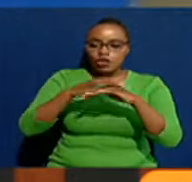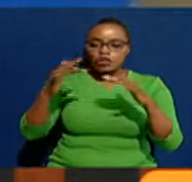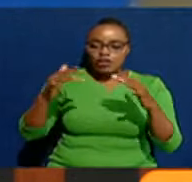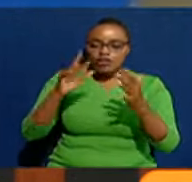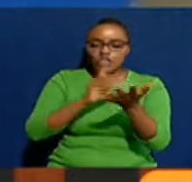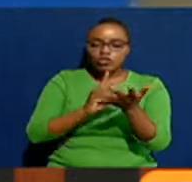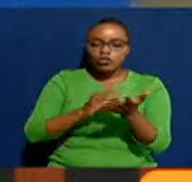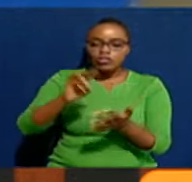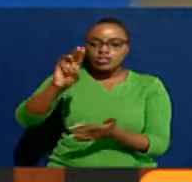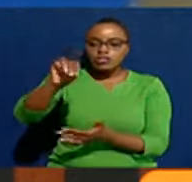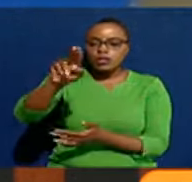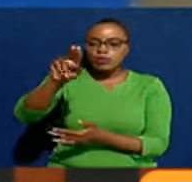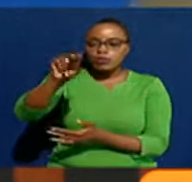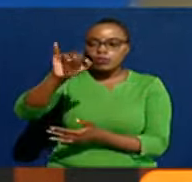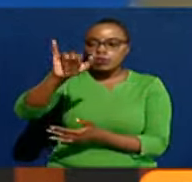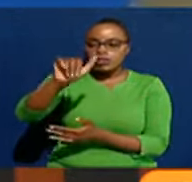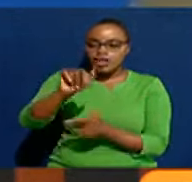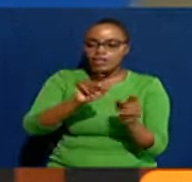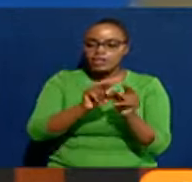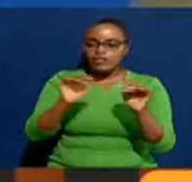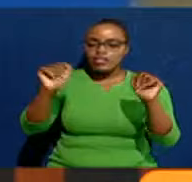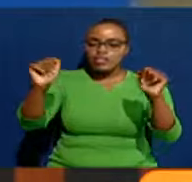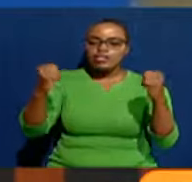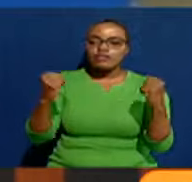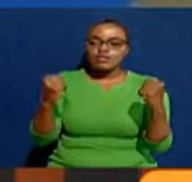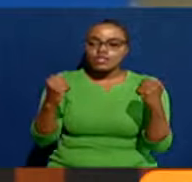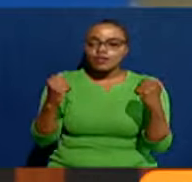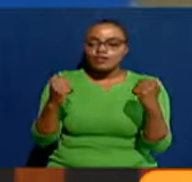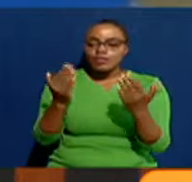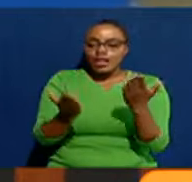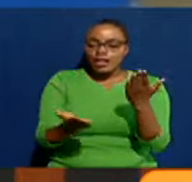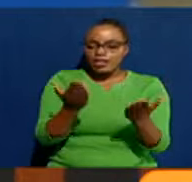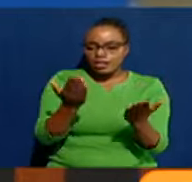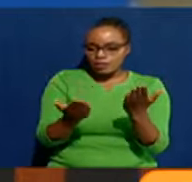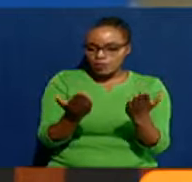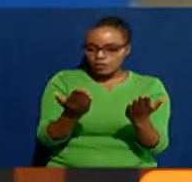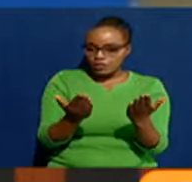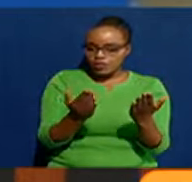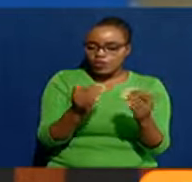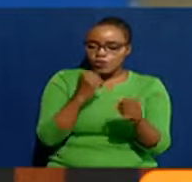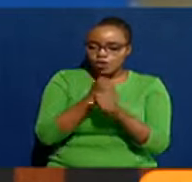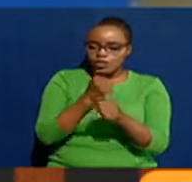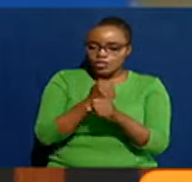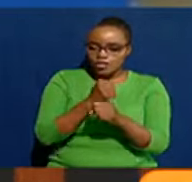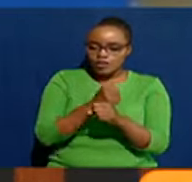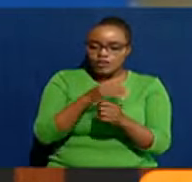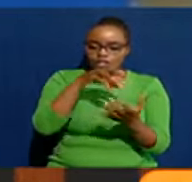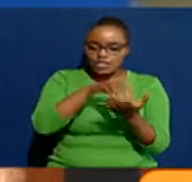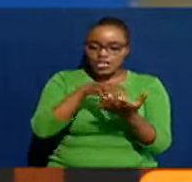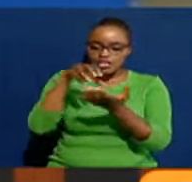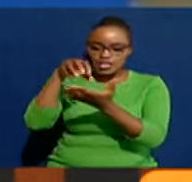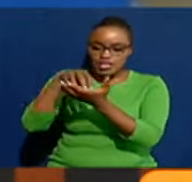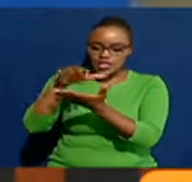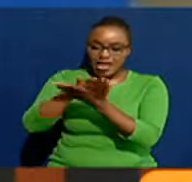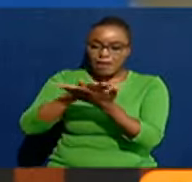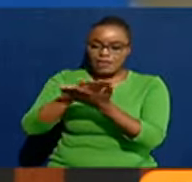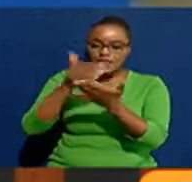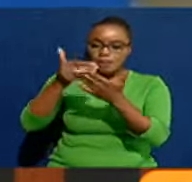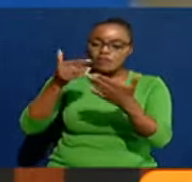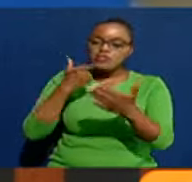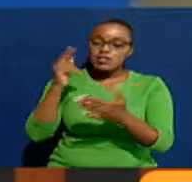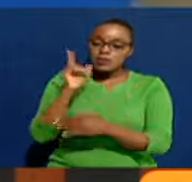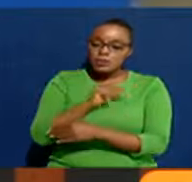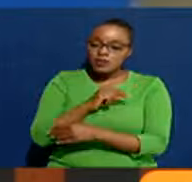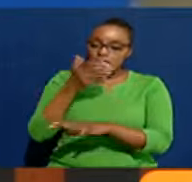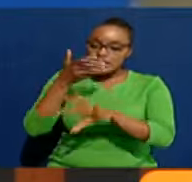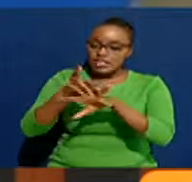Muya, that safety assessments, we do it on a case-by-case basis. You know, like I said earlier, Jeff, it